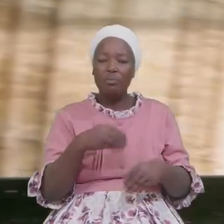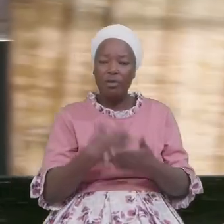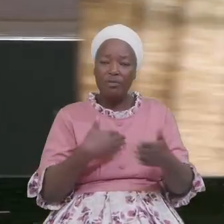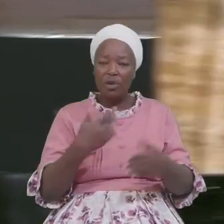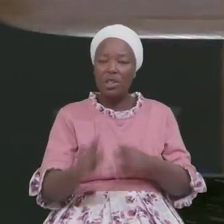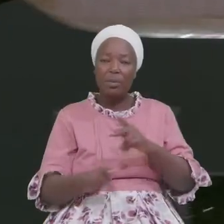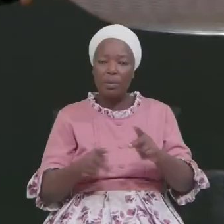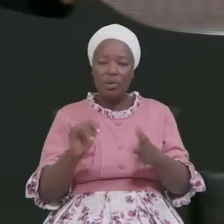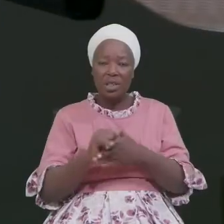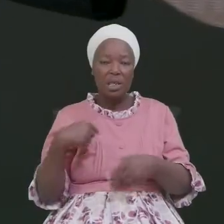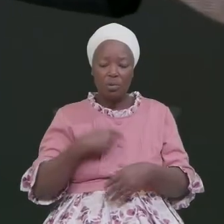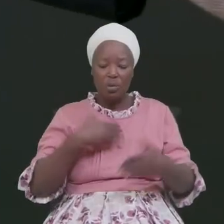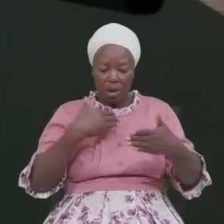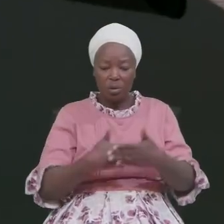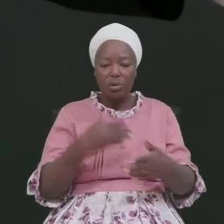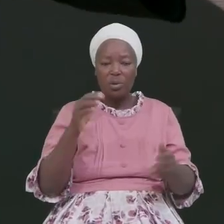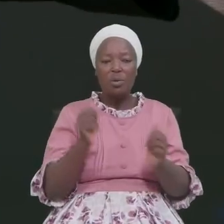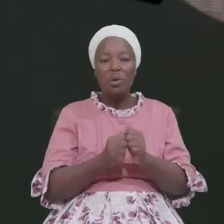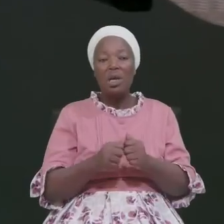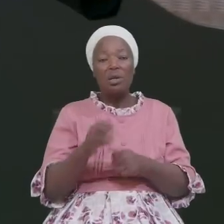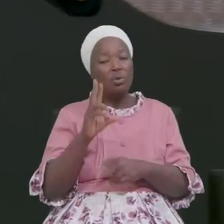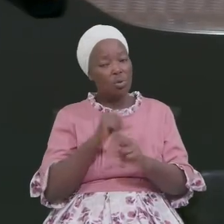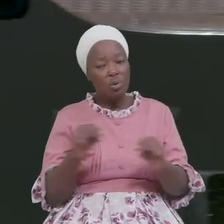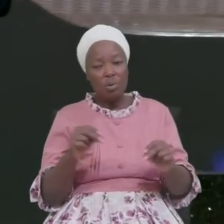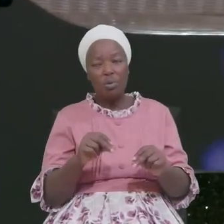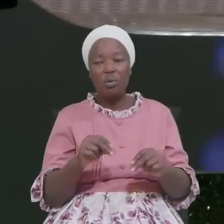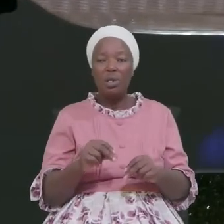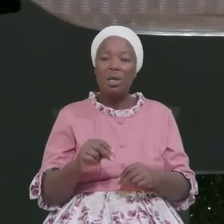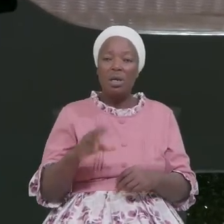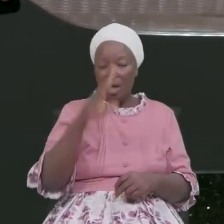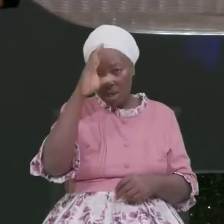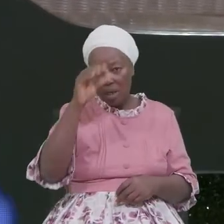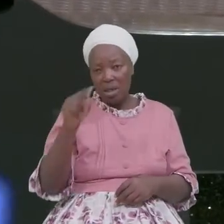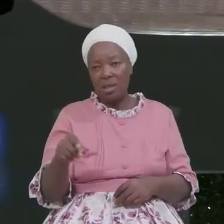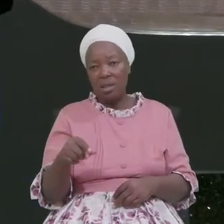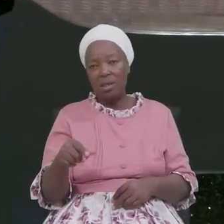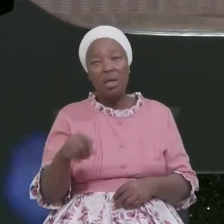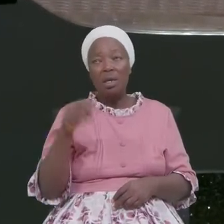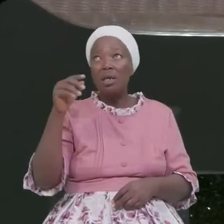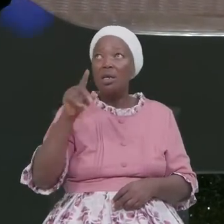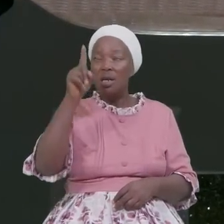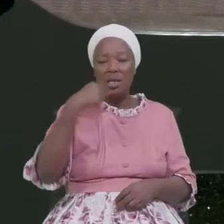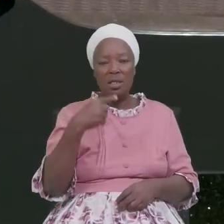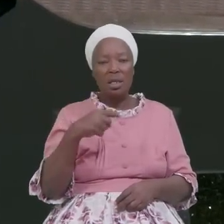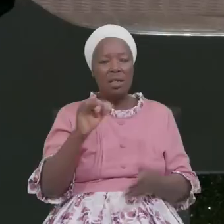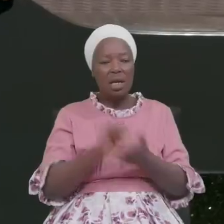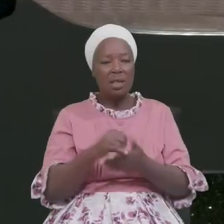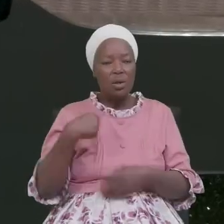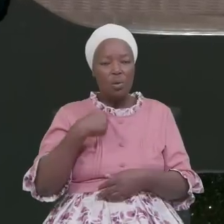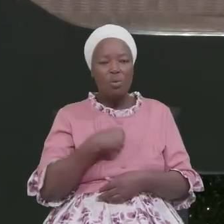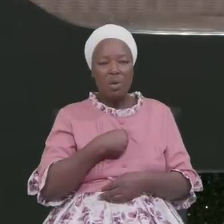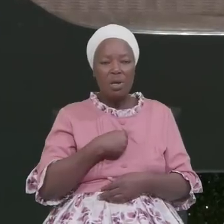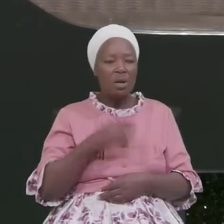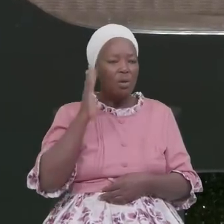that we're familiar with, they're familiar with us. No, it says that we will serve him without